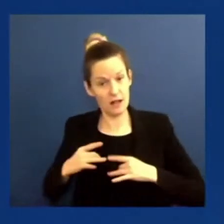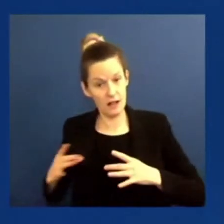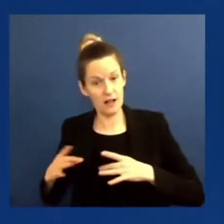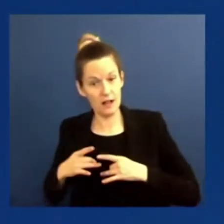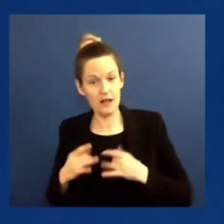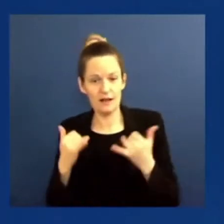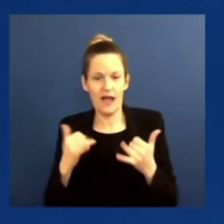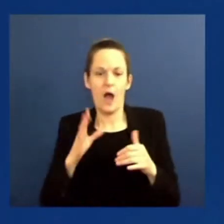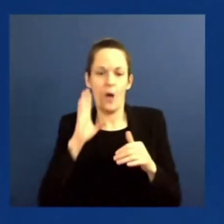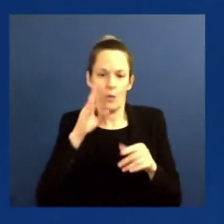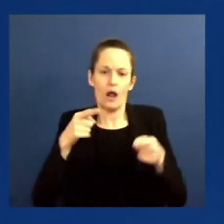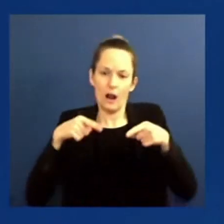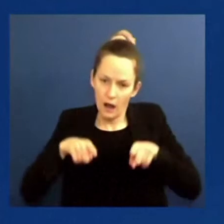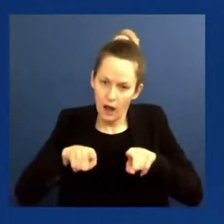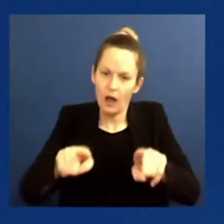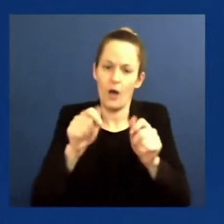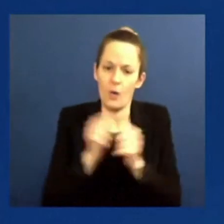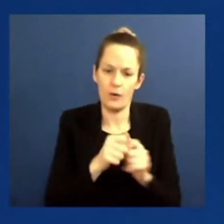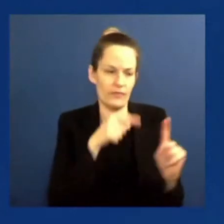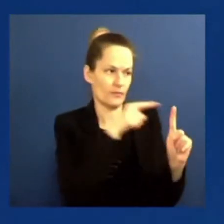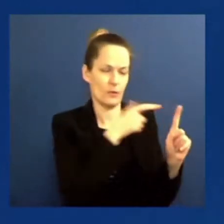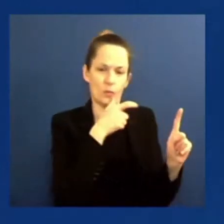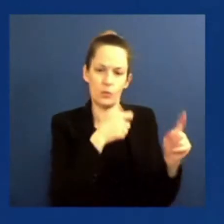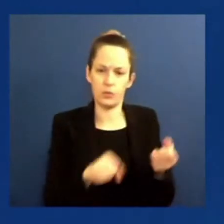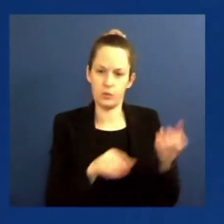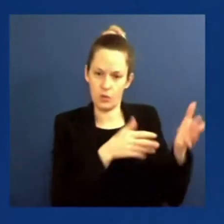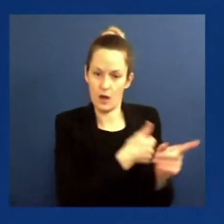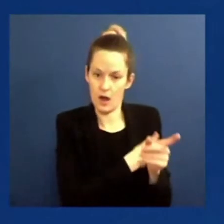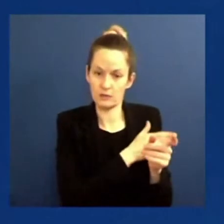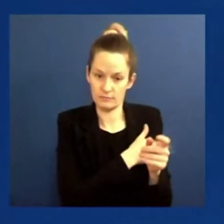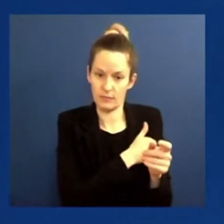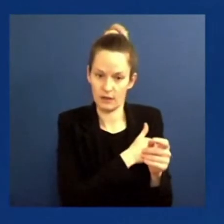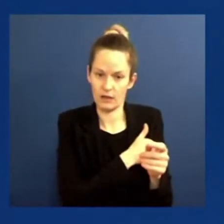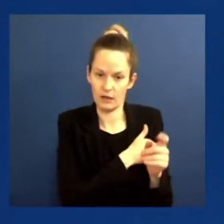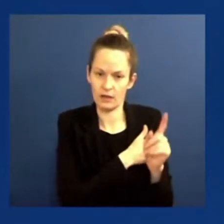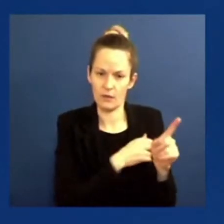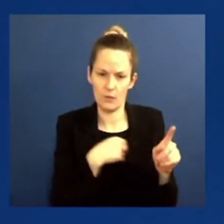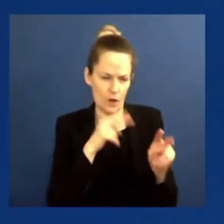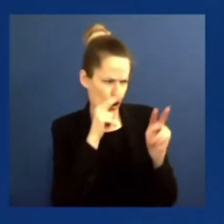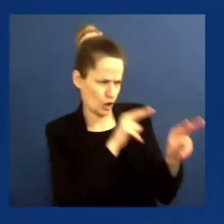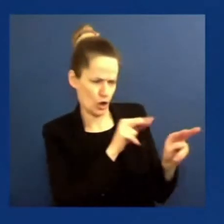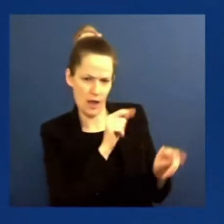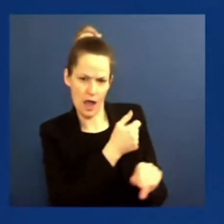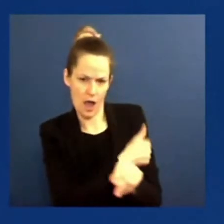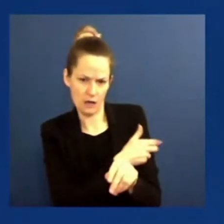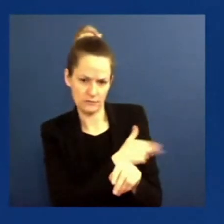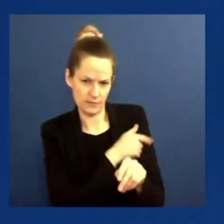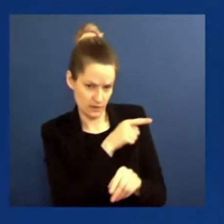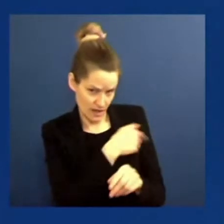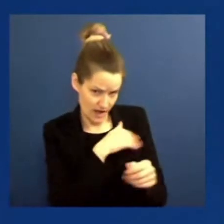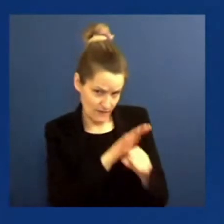weeks ahead. So that is why we've been tracking that number as well. Next question.